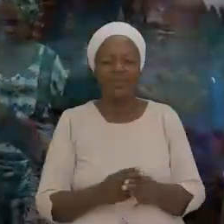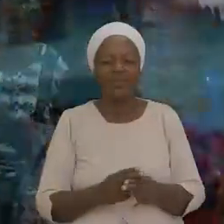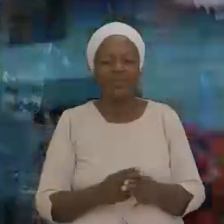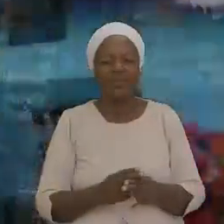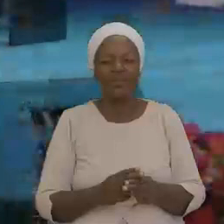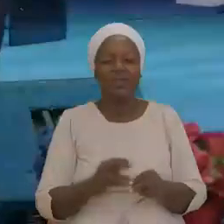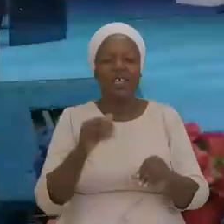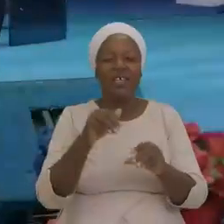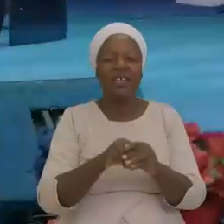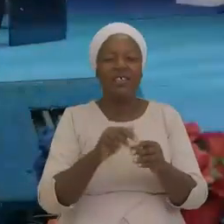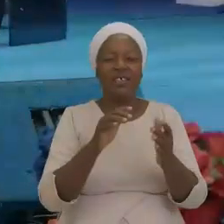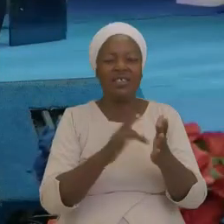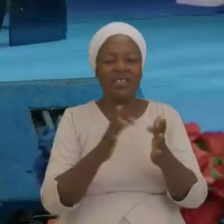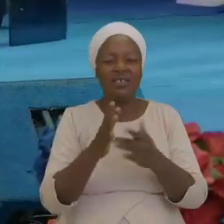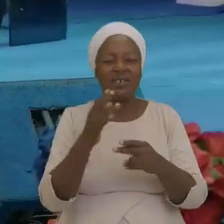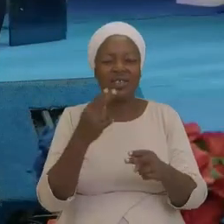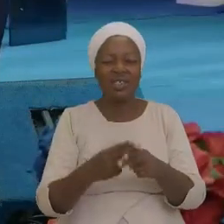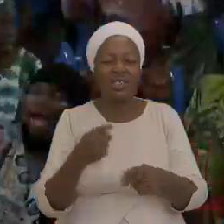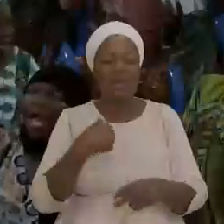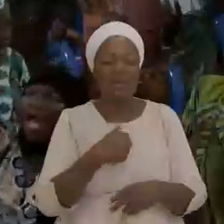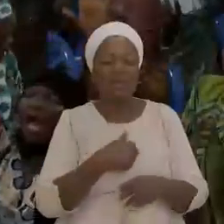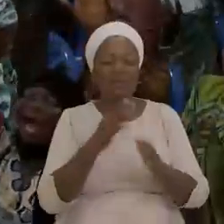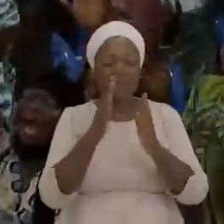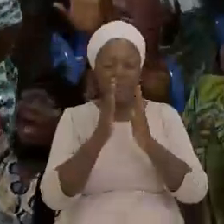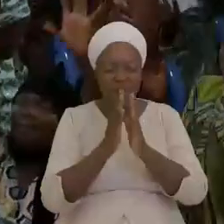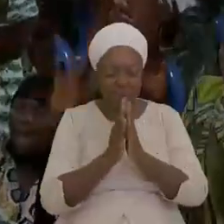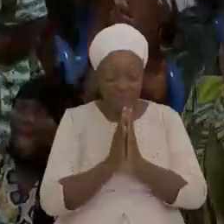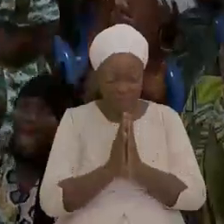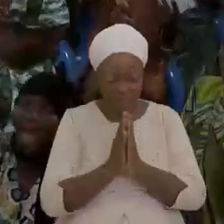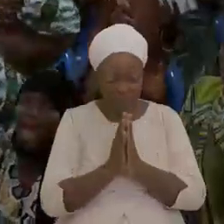In Jesus' name we pray.